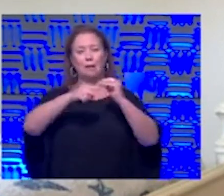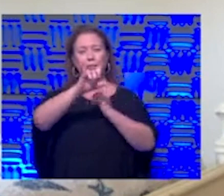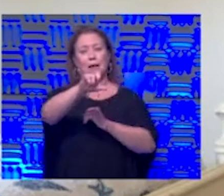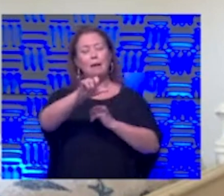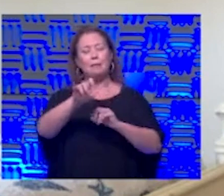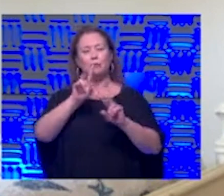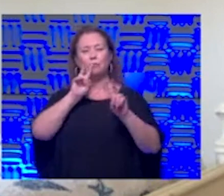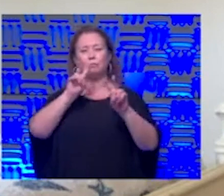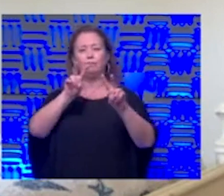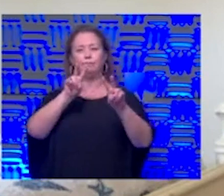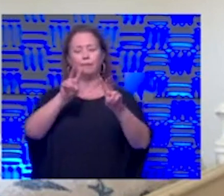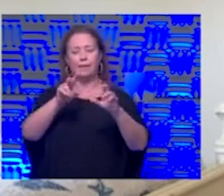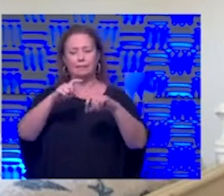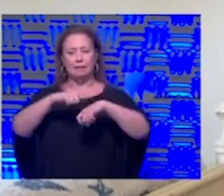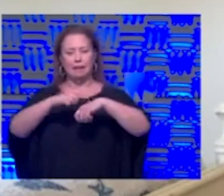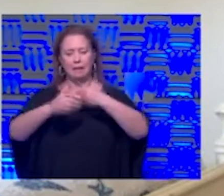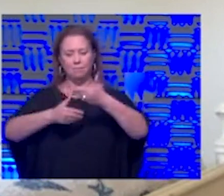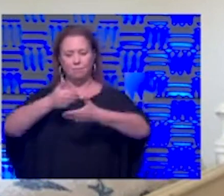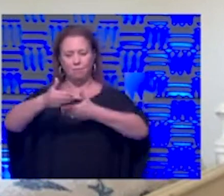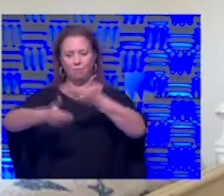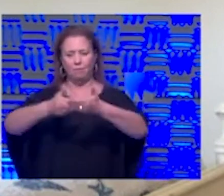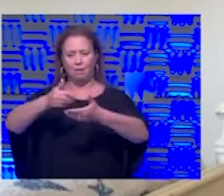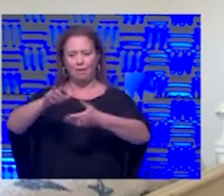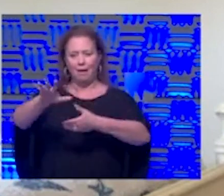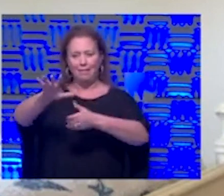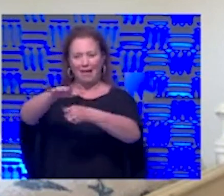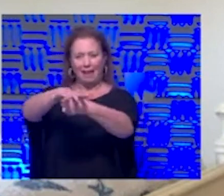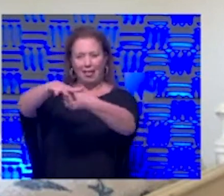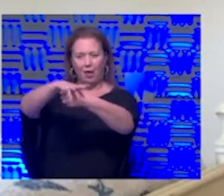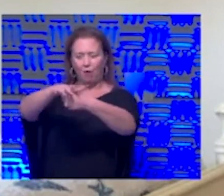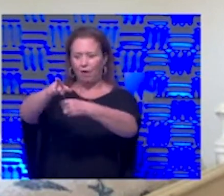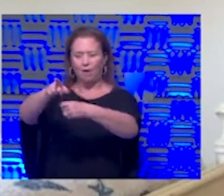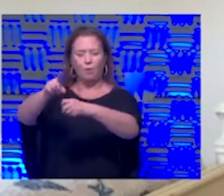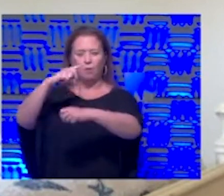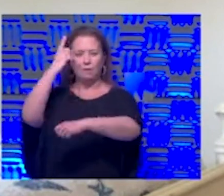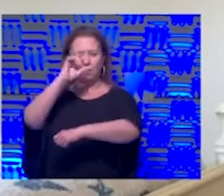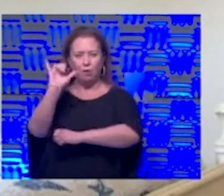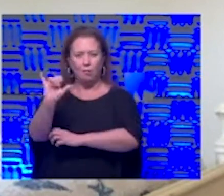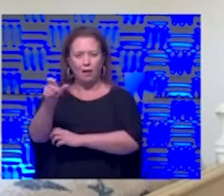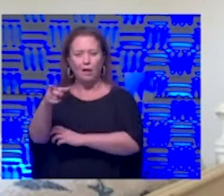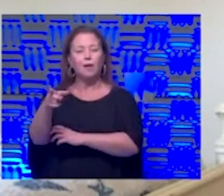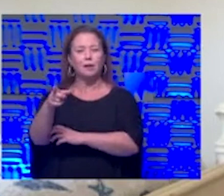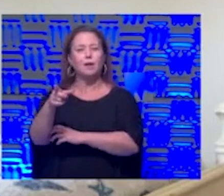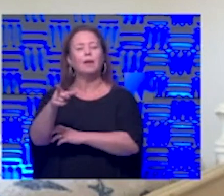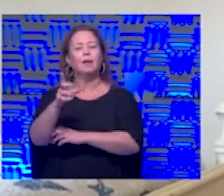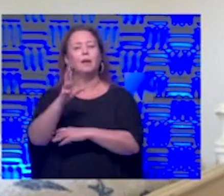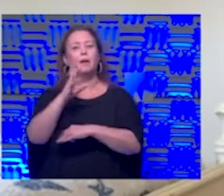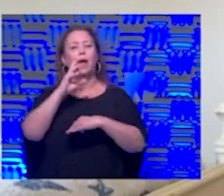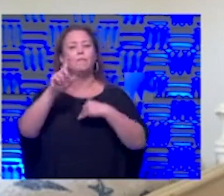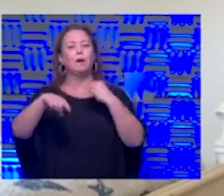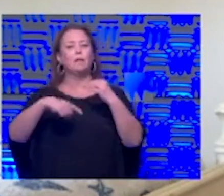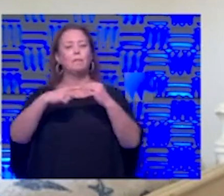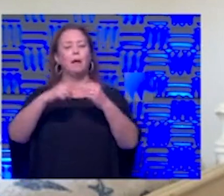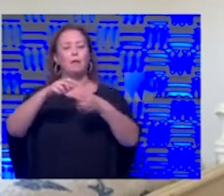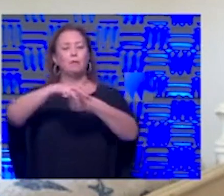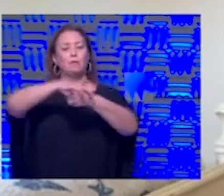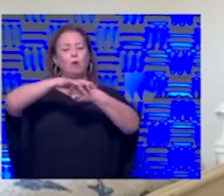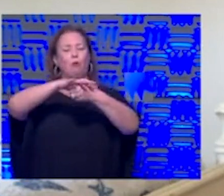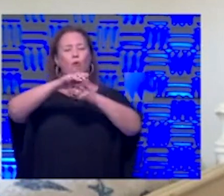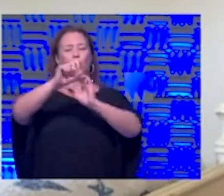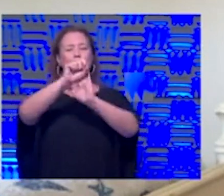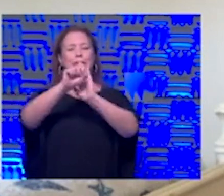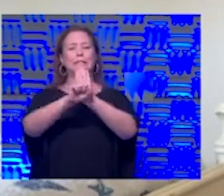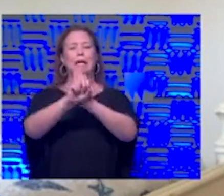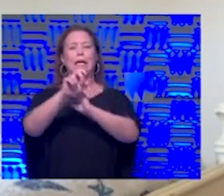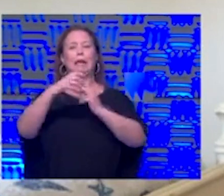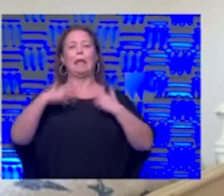move forward in time, what is that area going to be like? Again, I've talked about going to the local or the state health